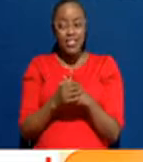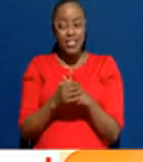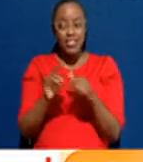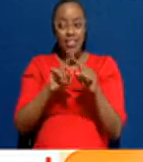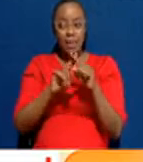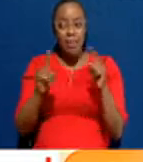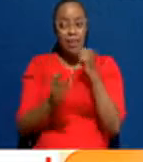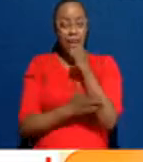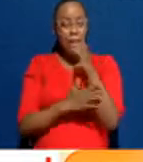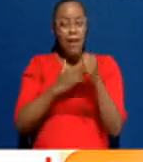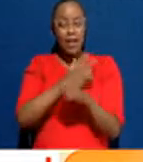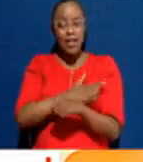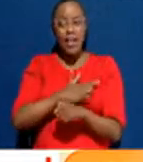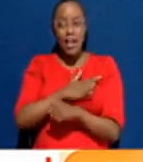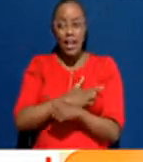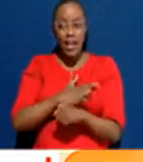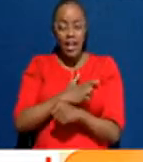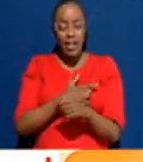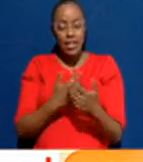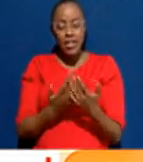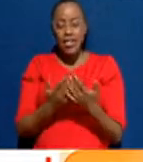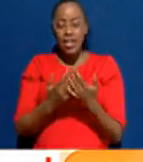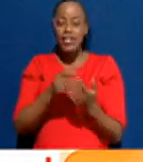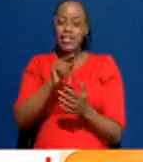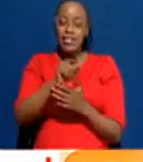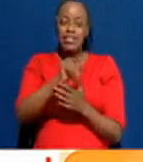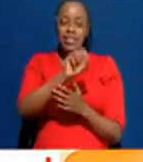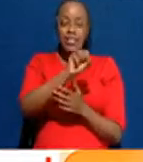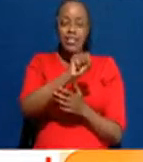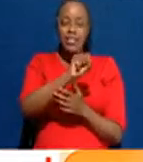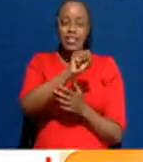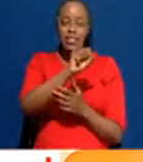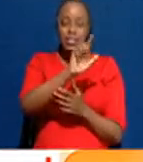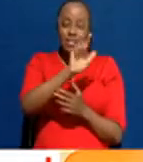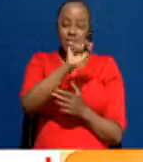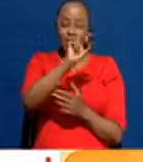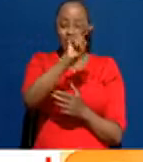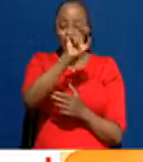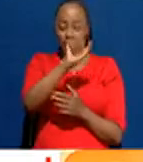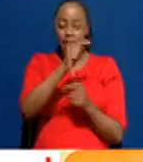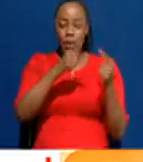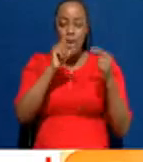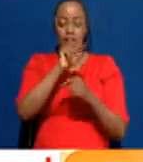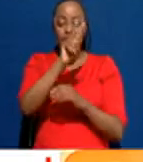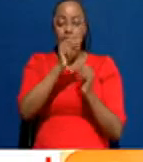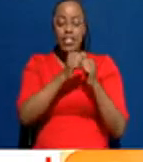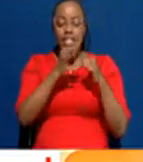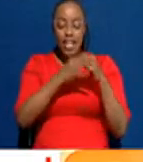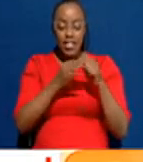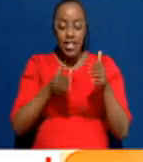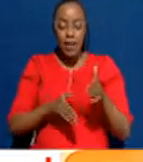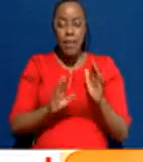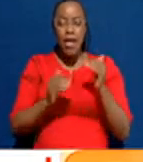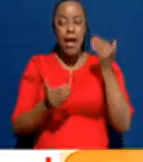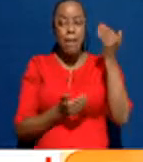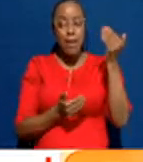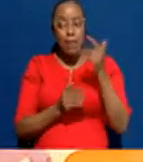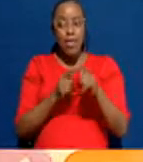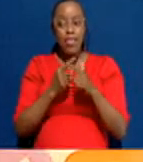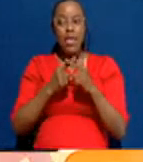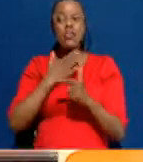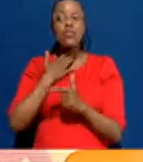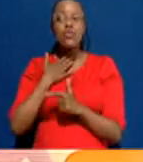But unfortunately, sifa nakawin. Because nilikuwa from 2018 nilipata mtoto alafu, I wanted